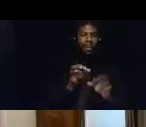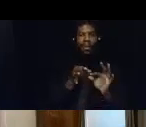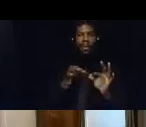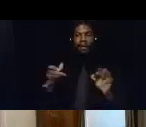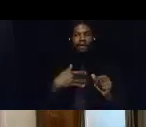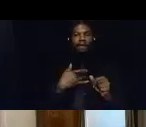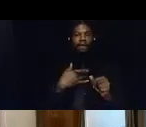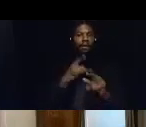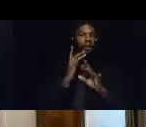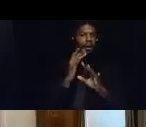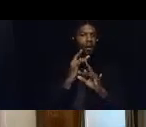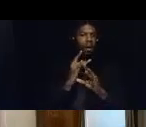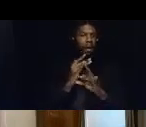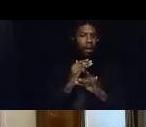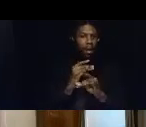out.